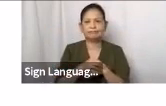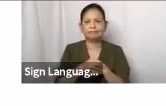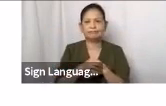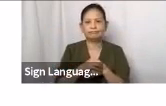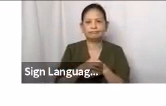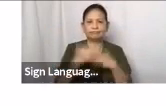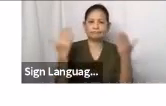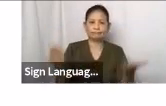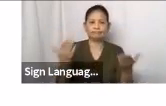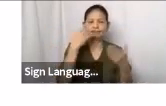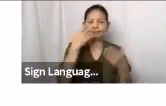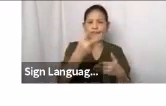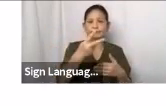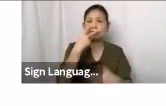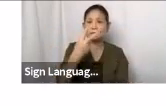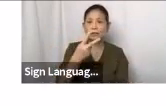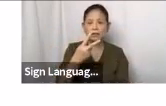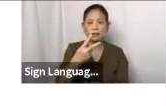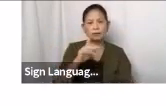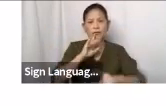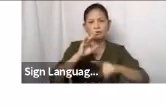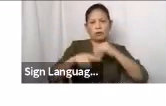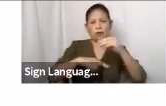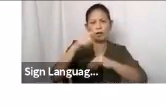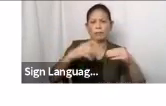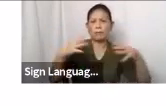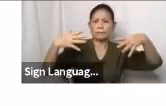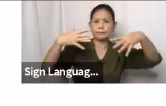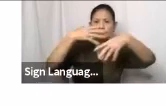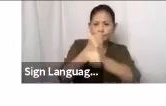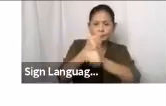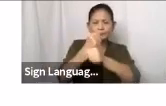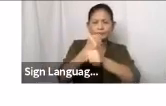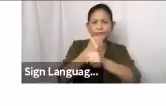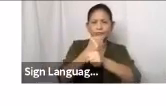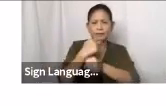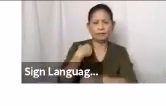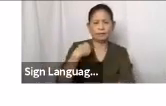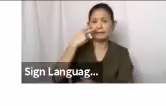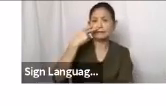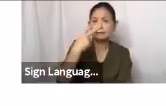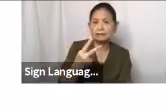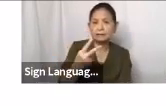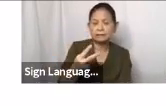Okay, so when we talk about the conclusions, and we have seen that